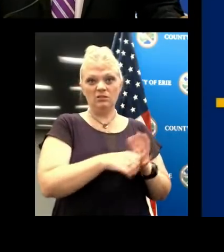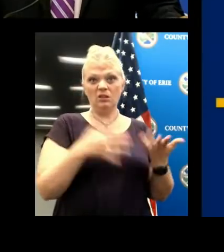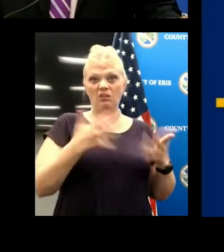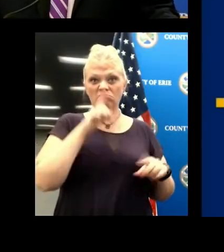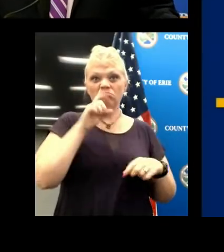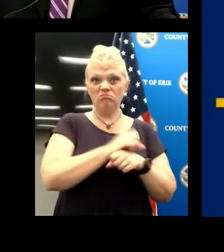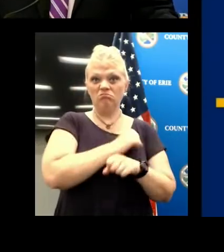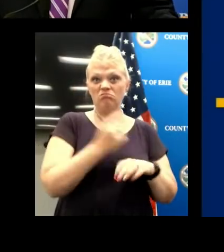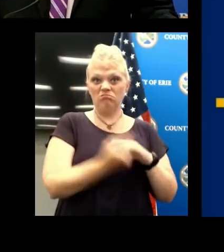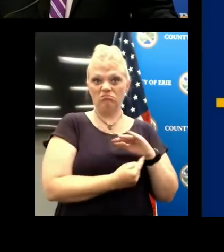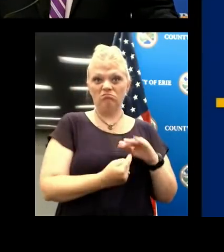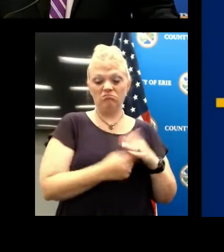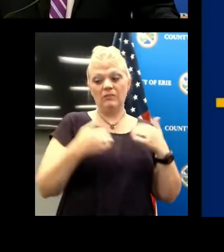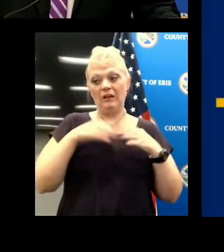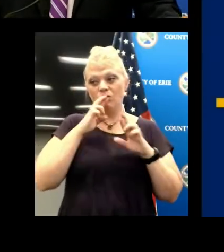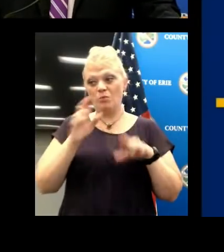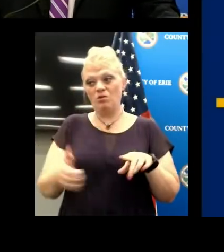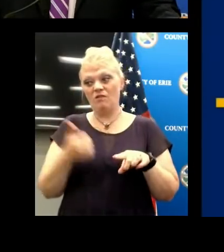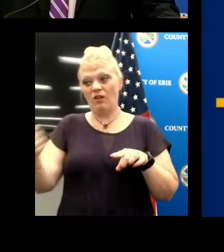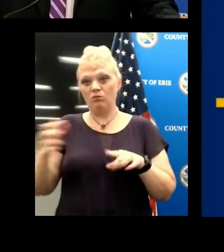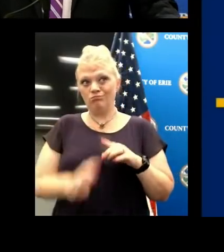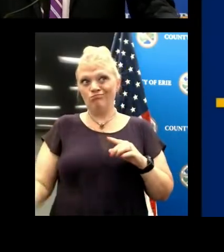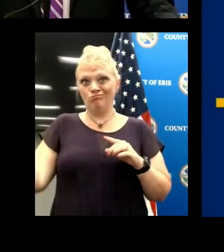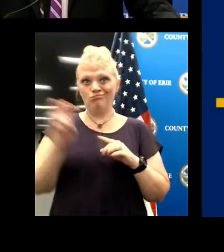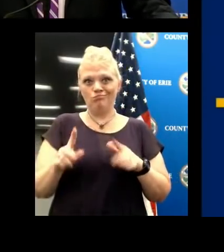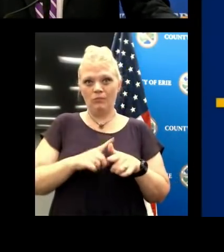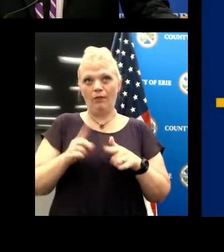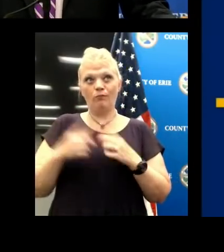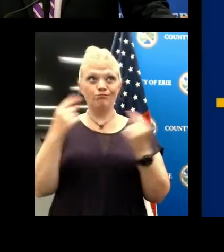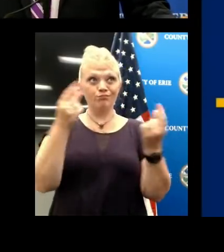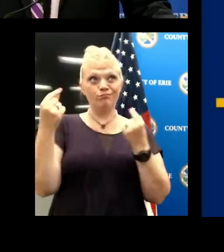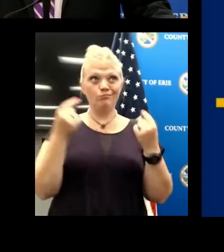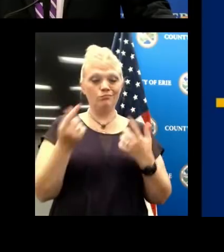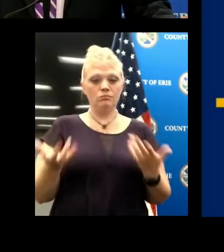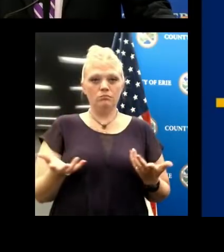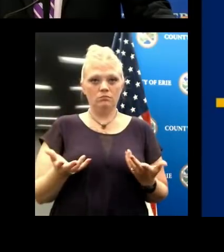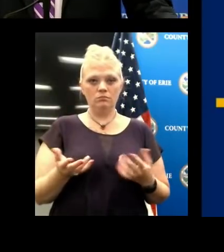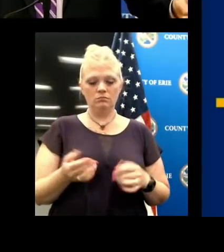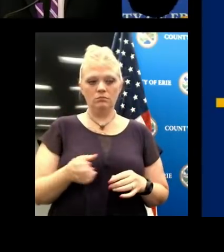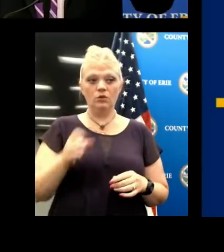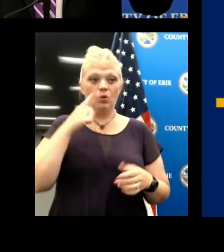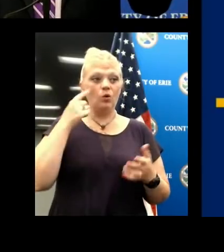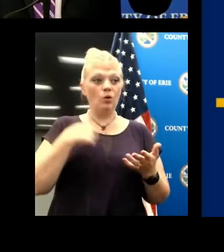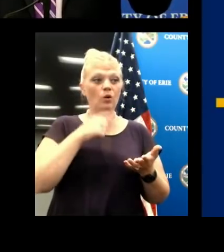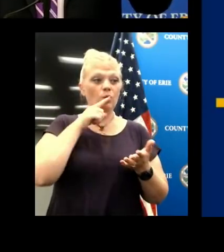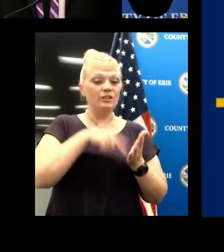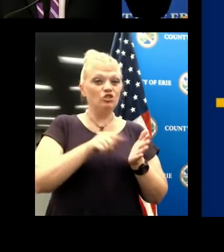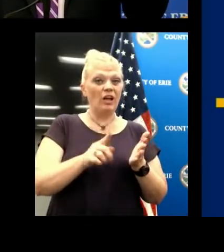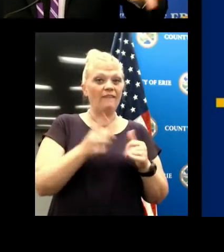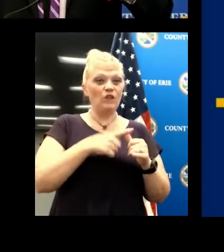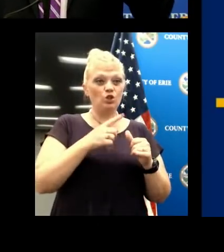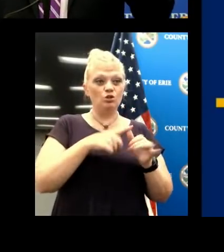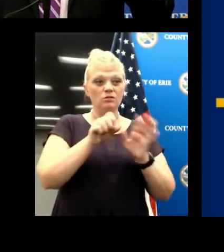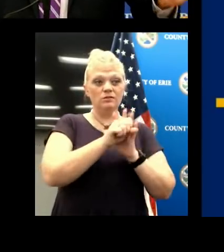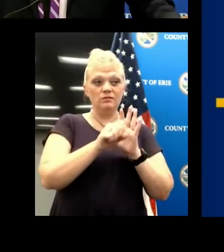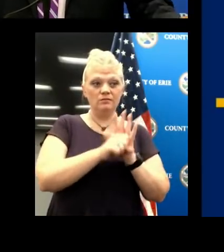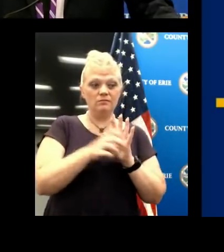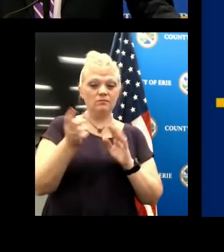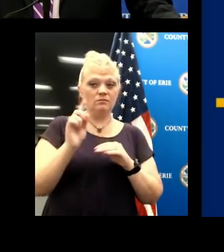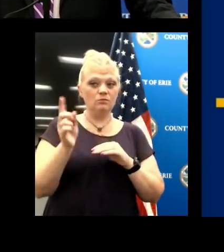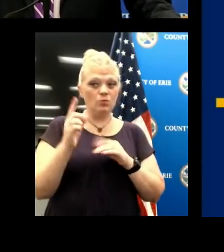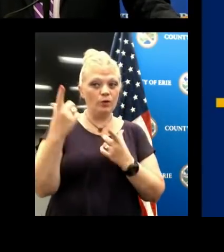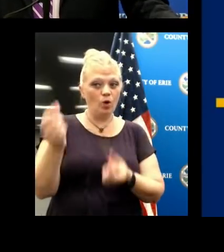also gotten reports from others who've been traveling and haven't quarantined. We do check on those to confirm that, first off, the state or where they were